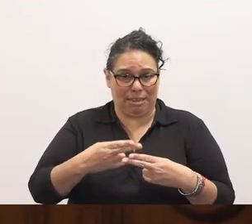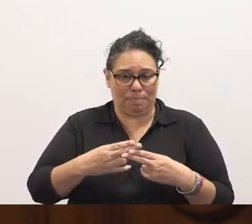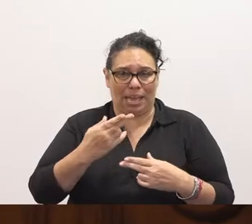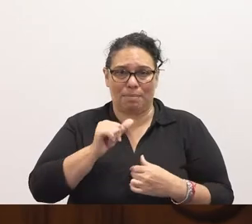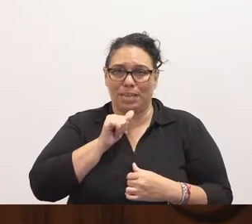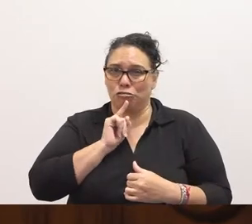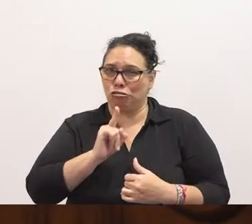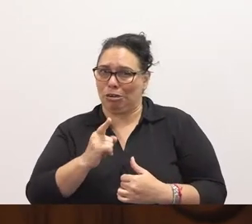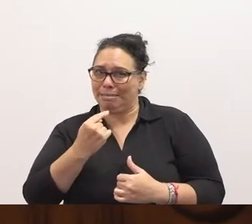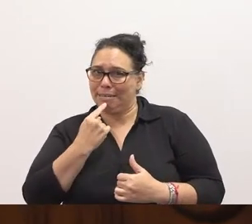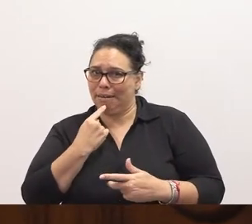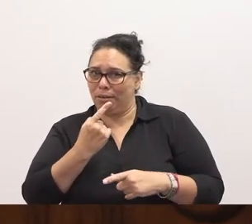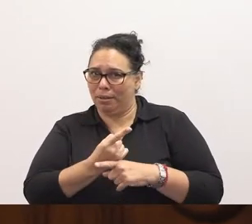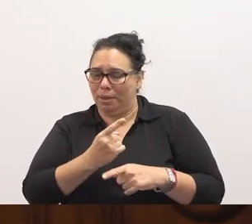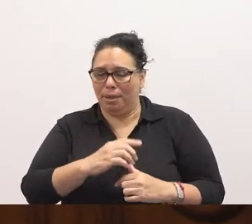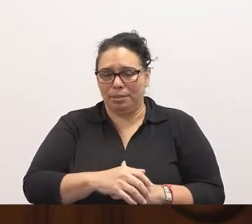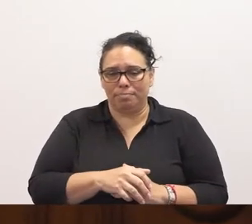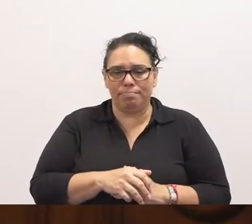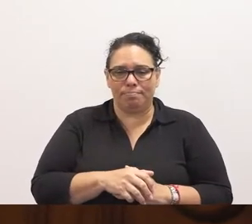sure I did that correctly.